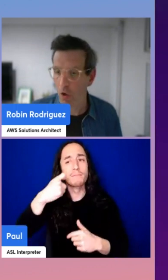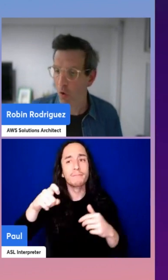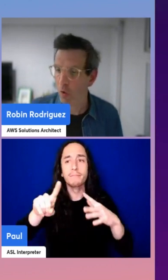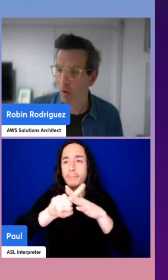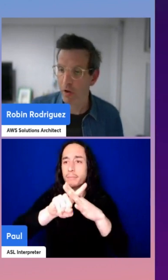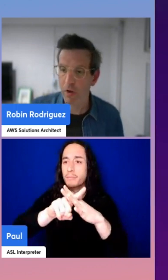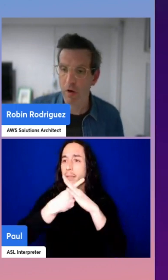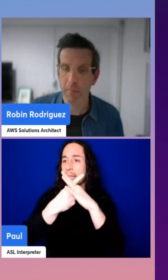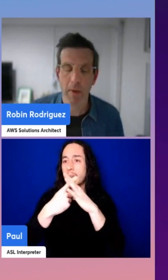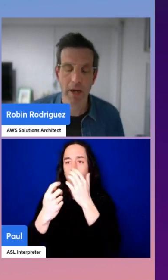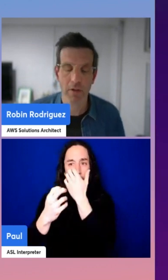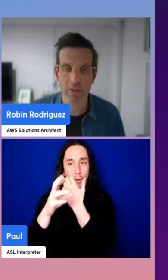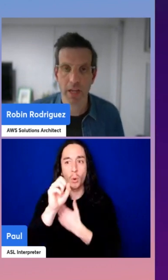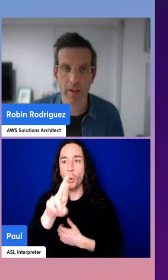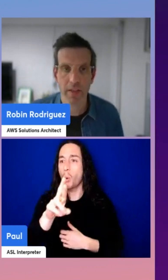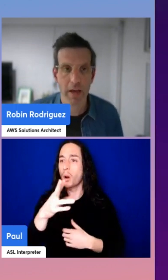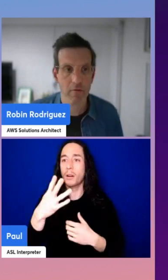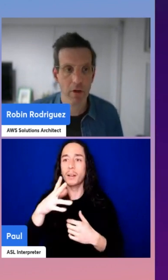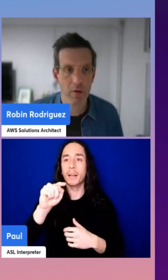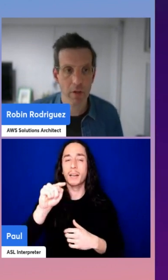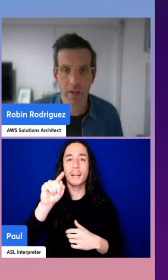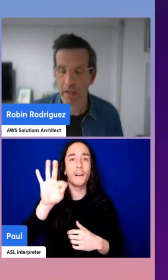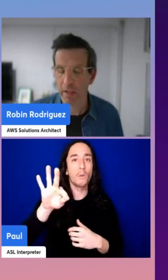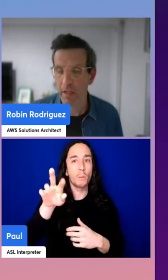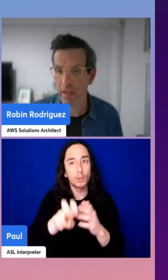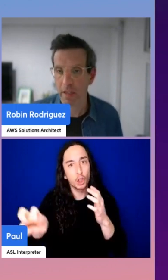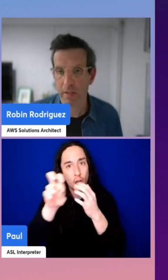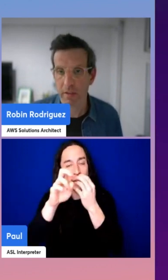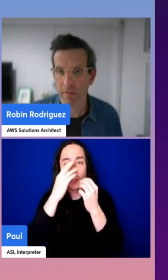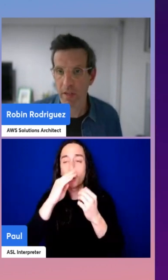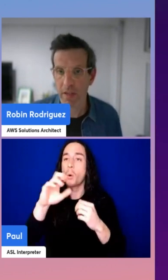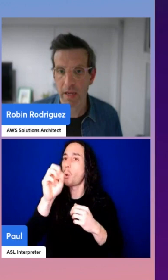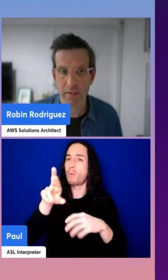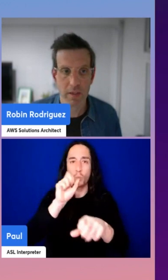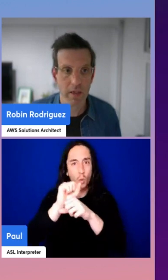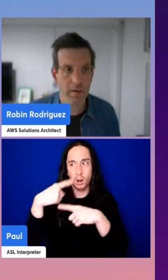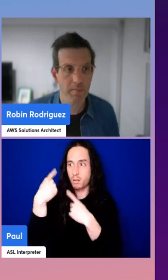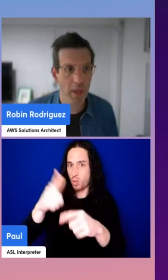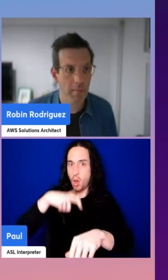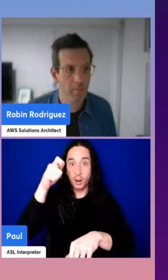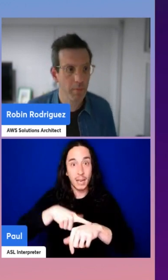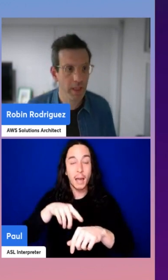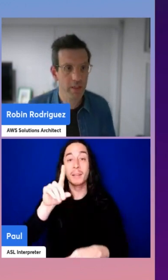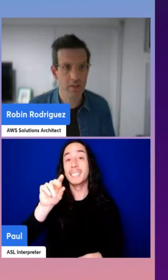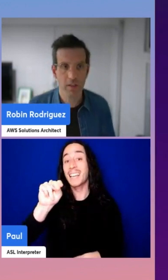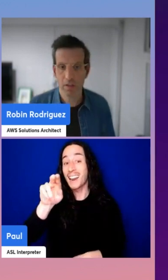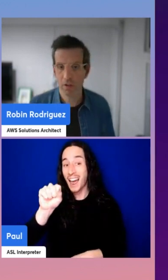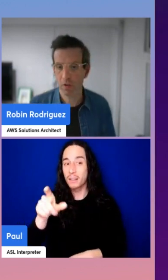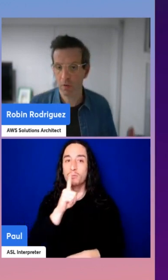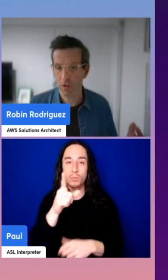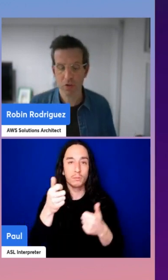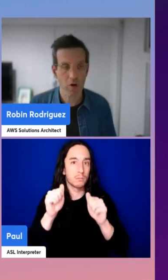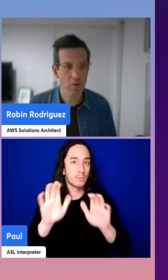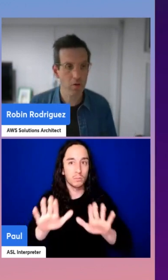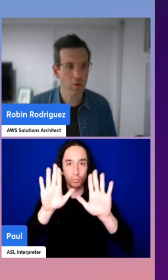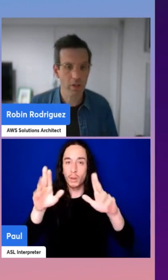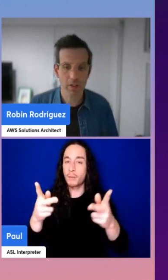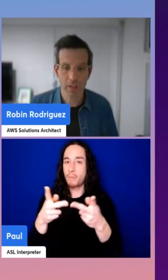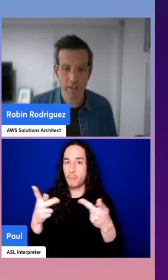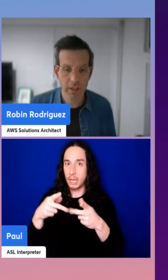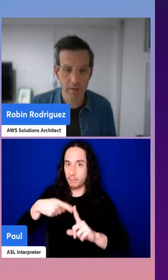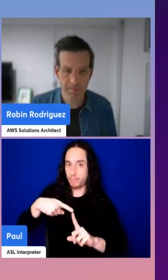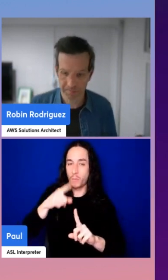journey or you're miles down that road, DNS is a fantastic place to start